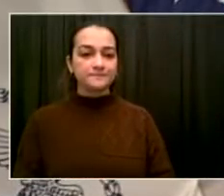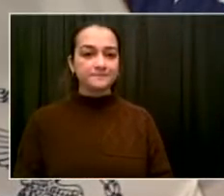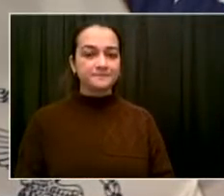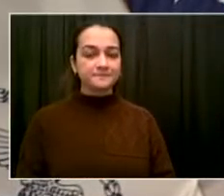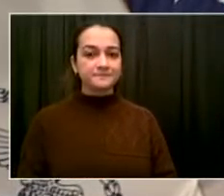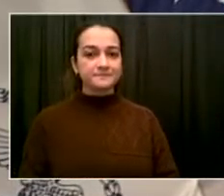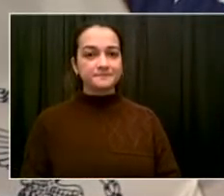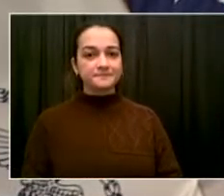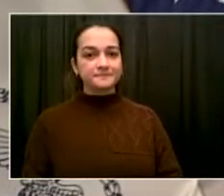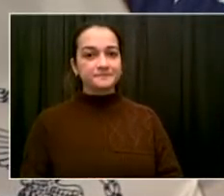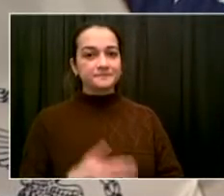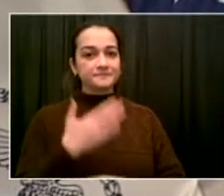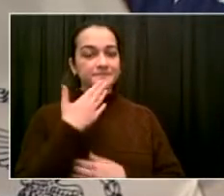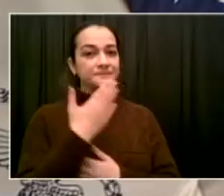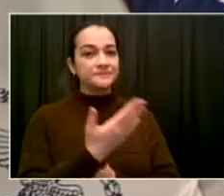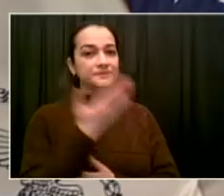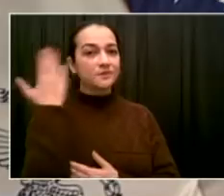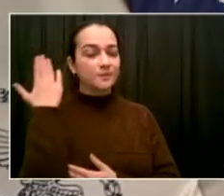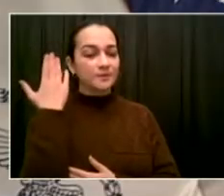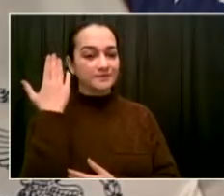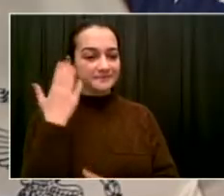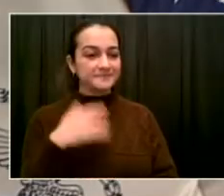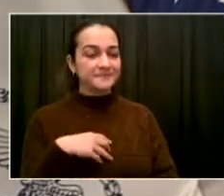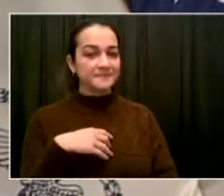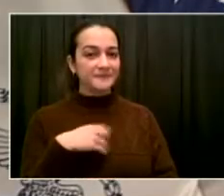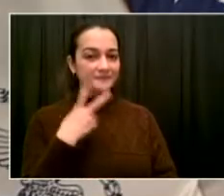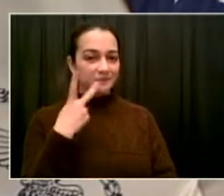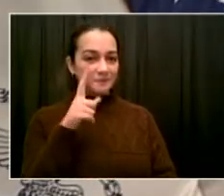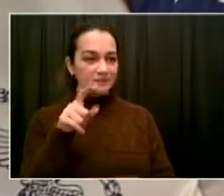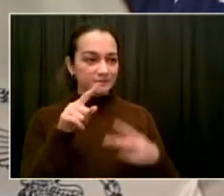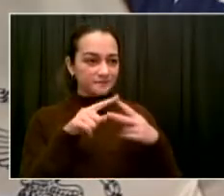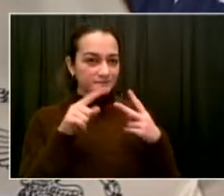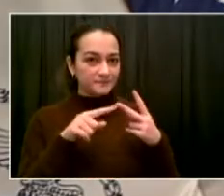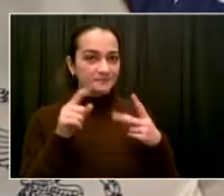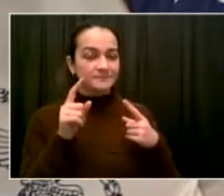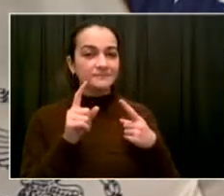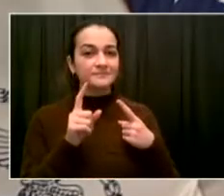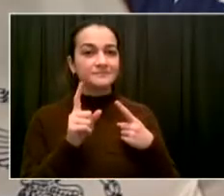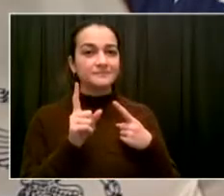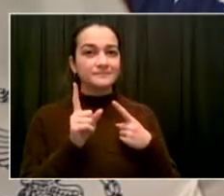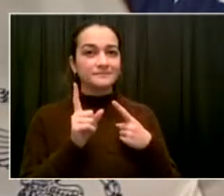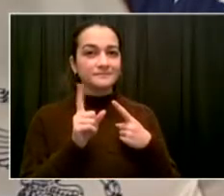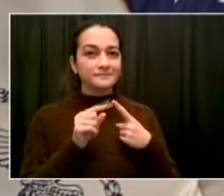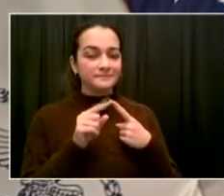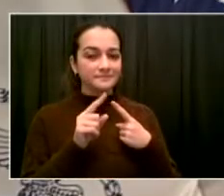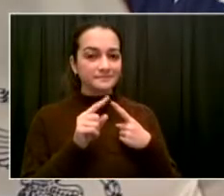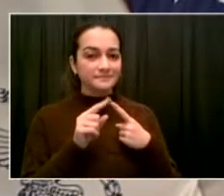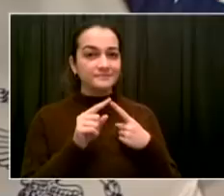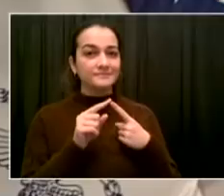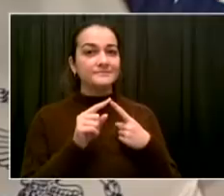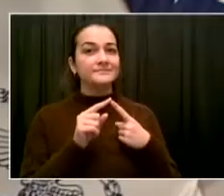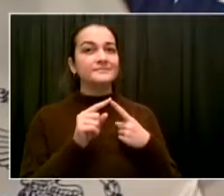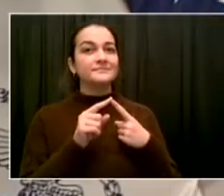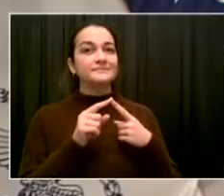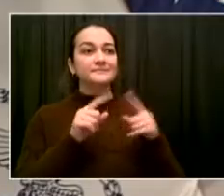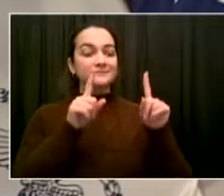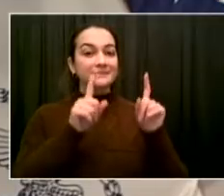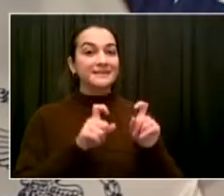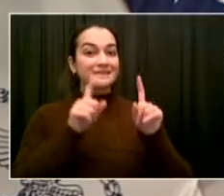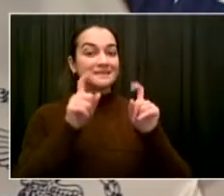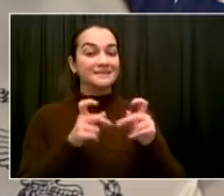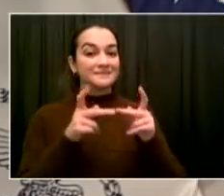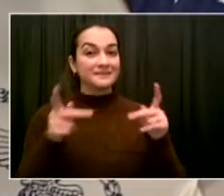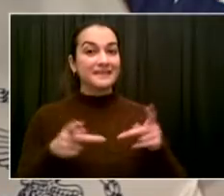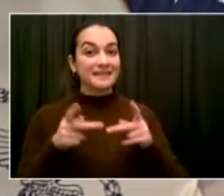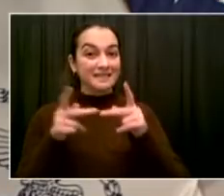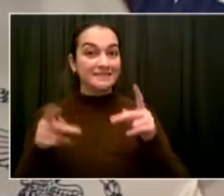what's been said already about the fixed sites. There was a report last week that the city had closed down 20 since